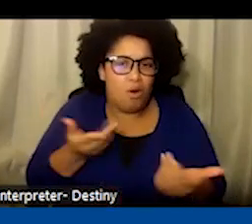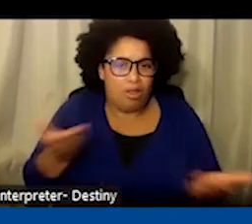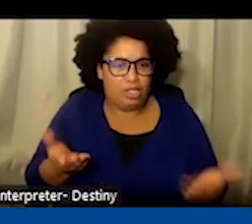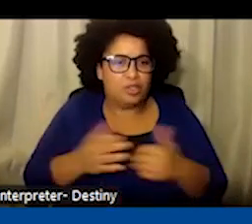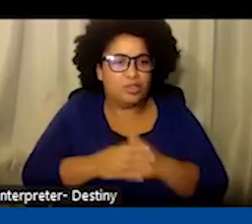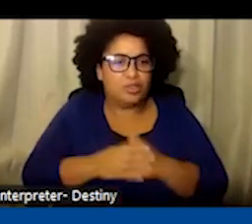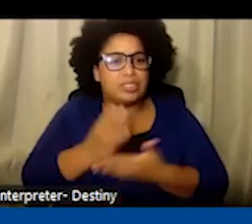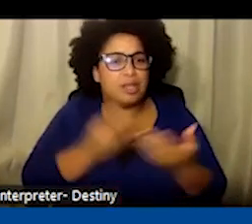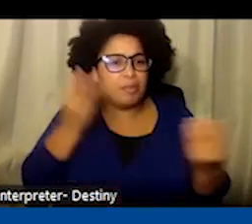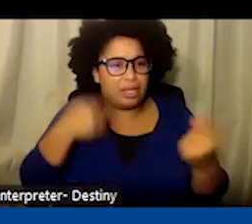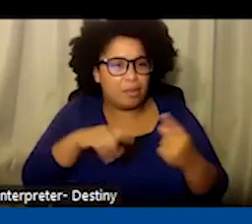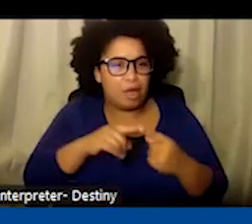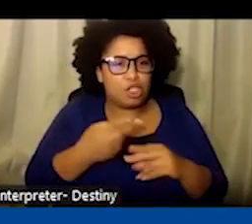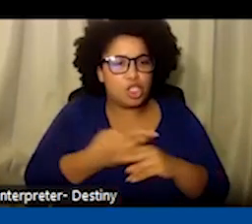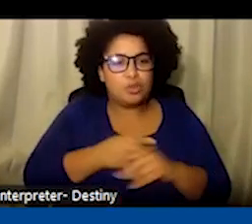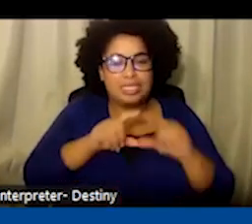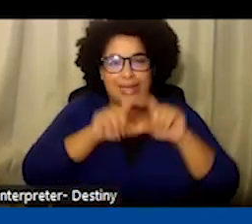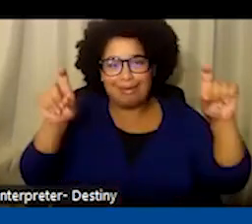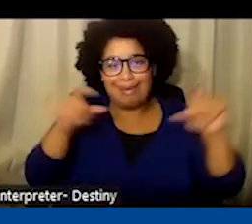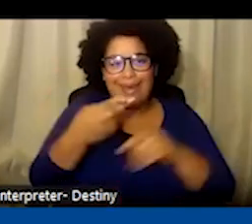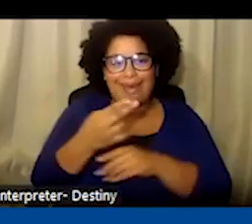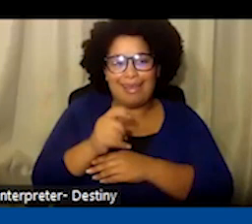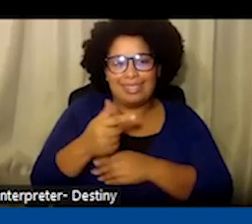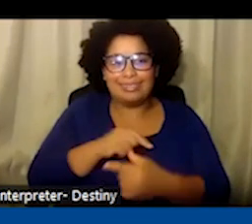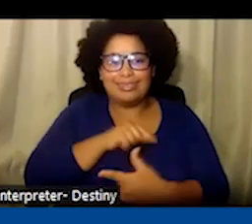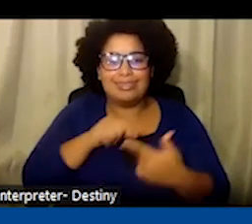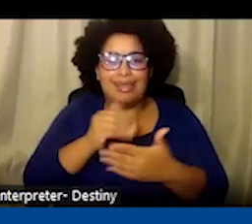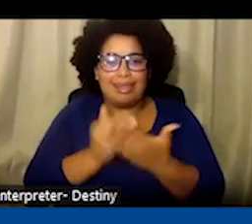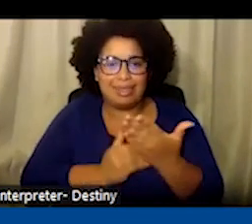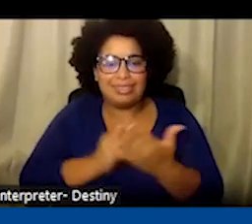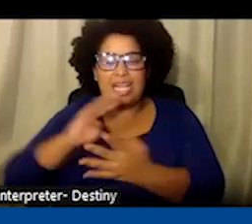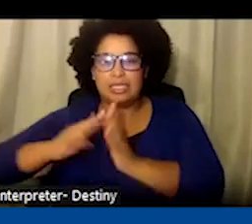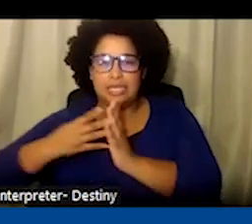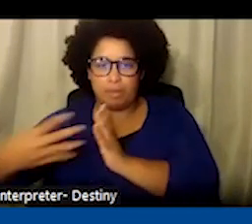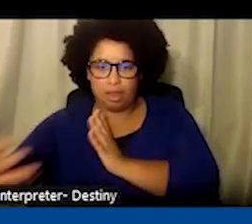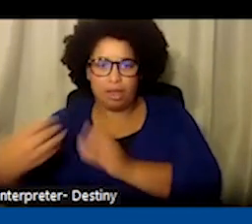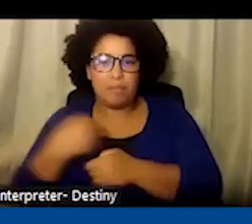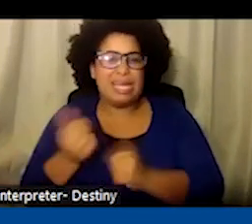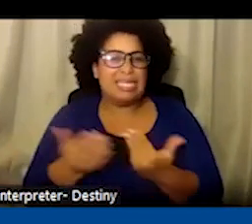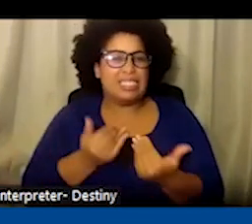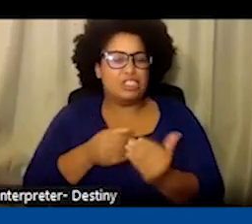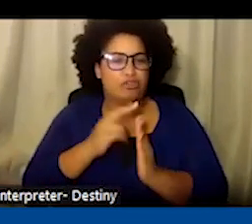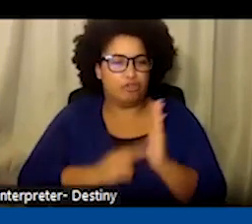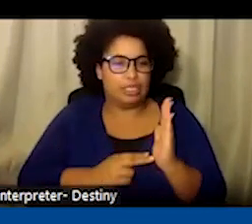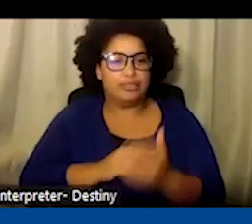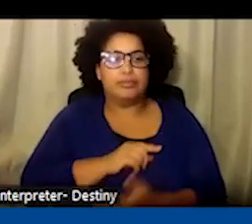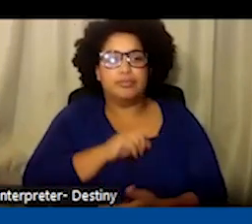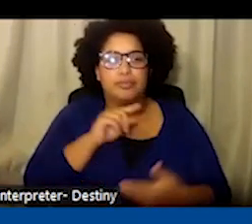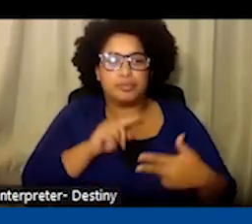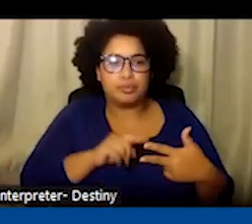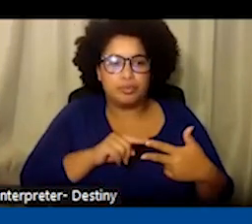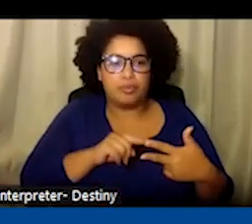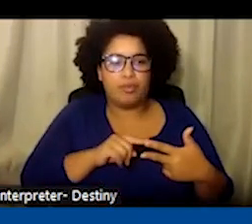things to consider are using headings, lists, and tables, which make an easier read. Limit